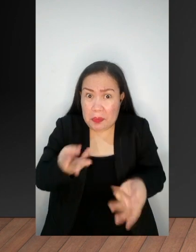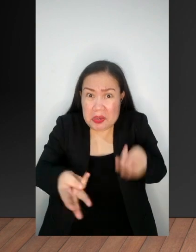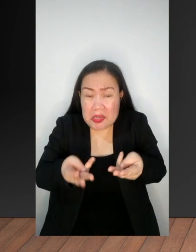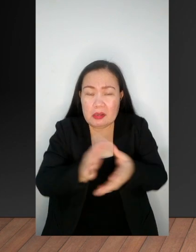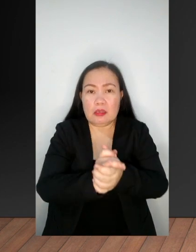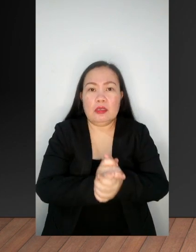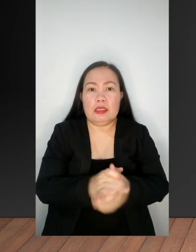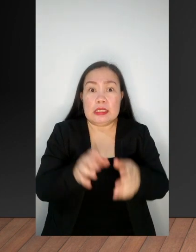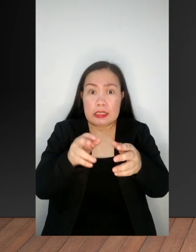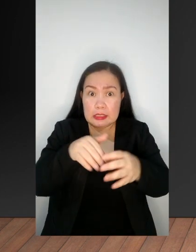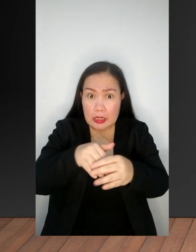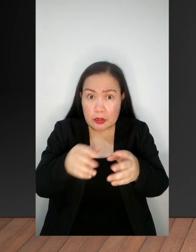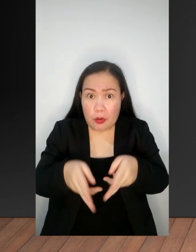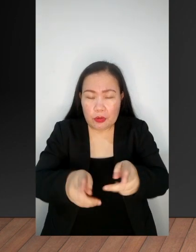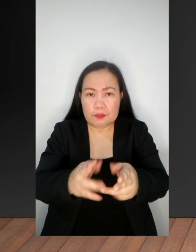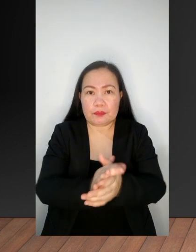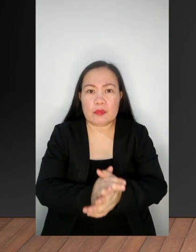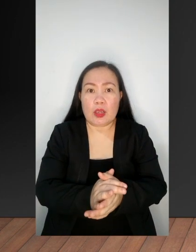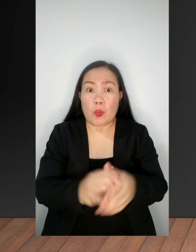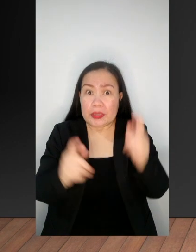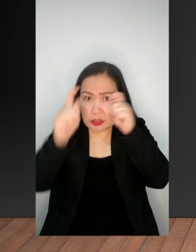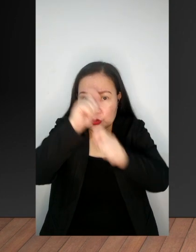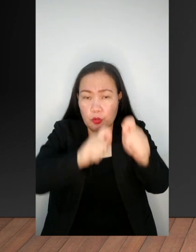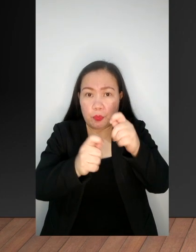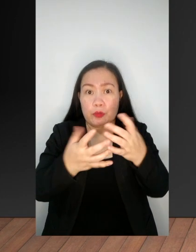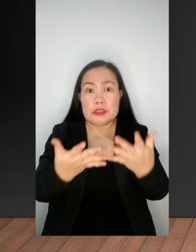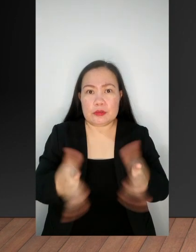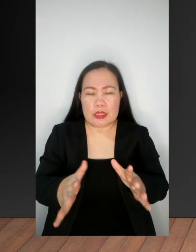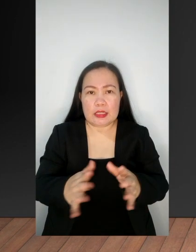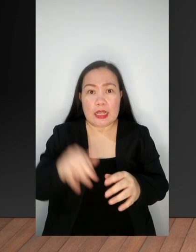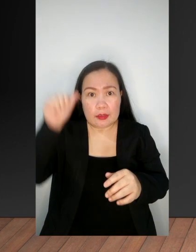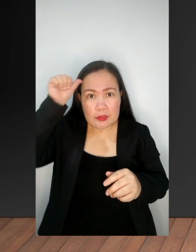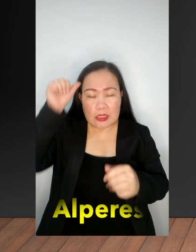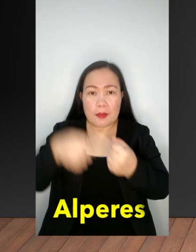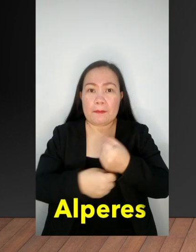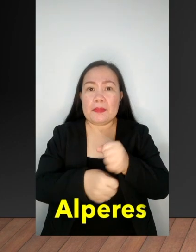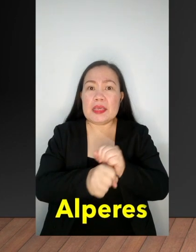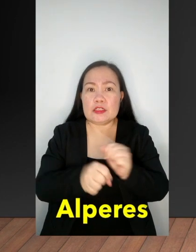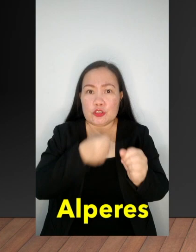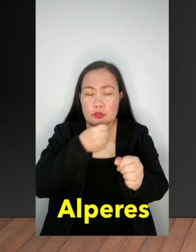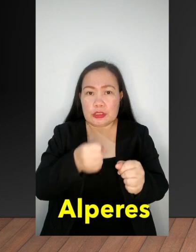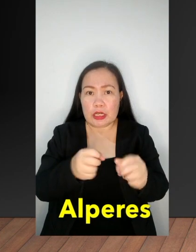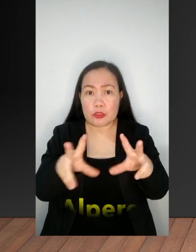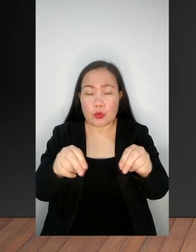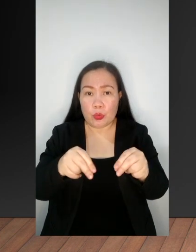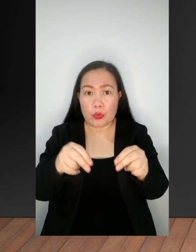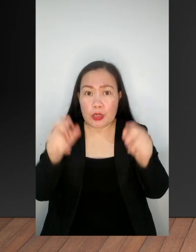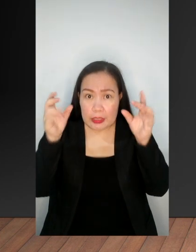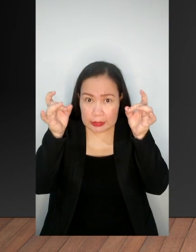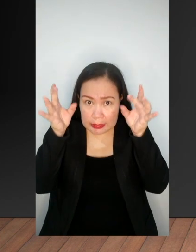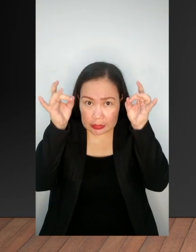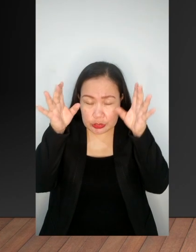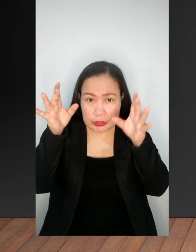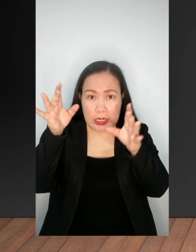the Alperes made sure there was no danger outside and made sure everything was in